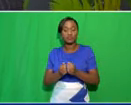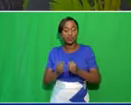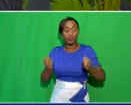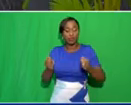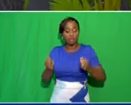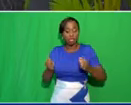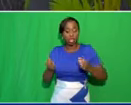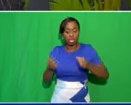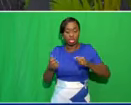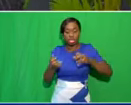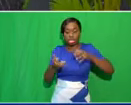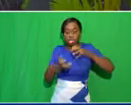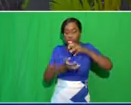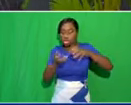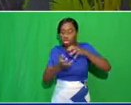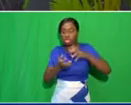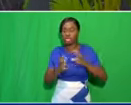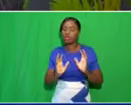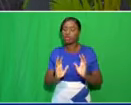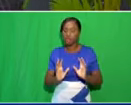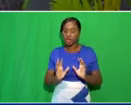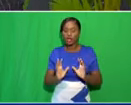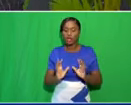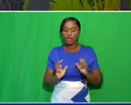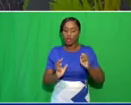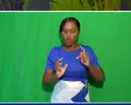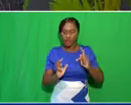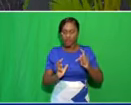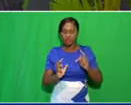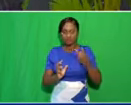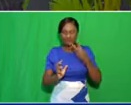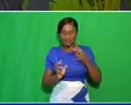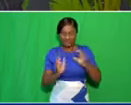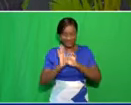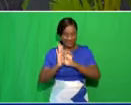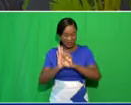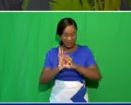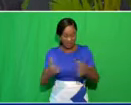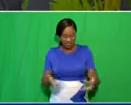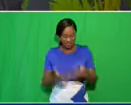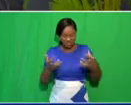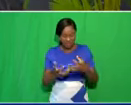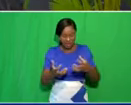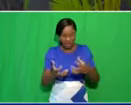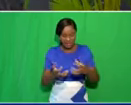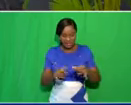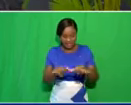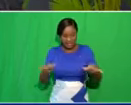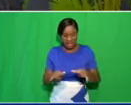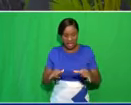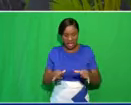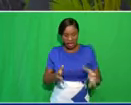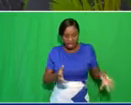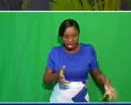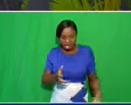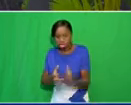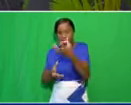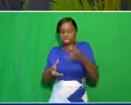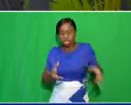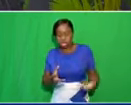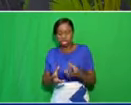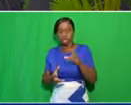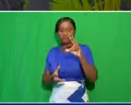turmoil. So you want to cut the grass in the yard, so you decide to bring a tractor and dig everything up. So I'm moving that man. So the grass